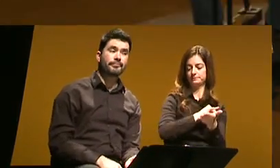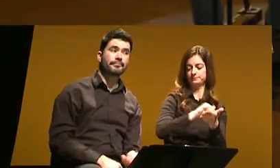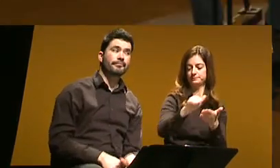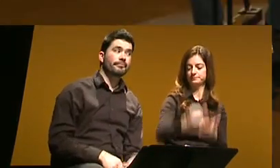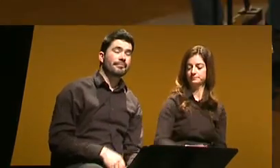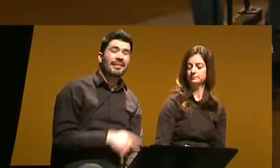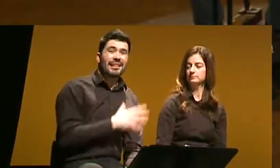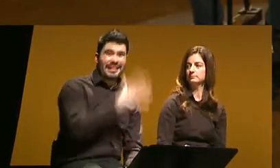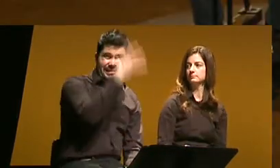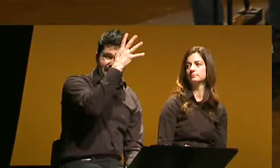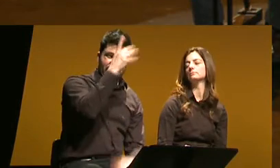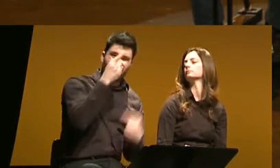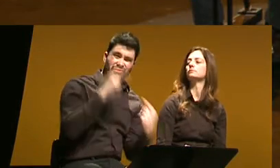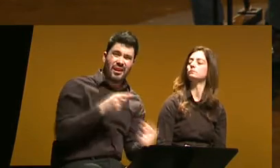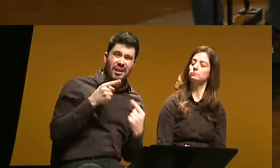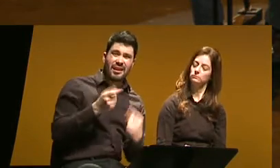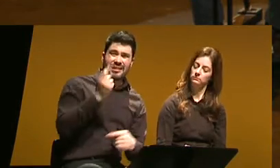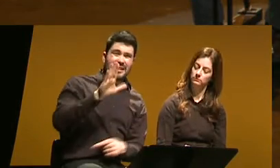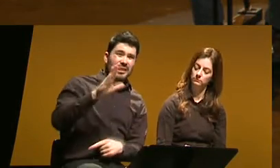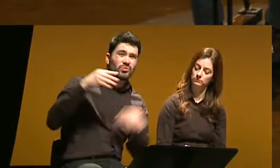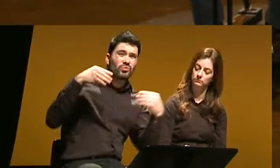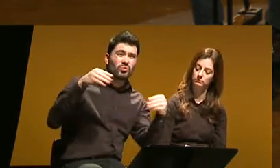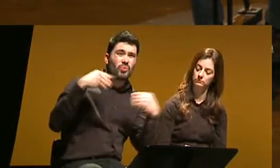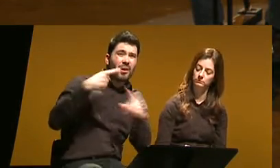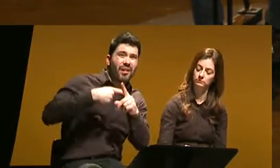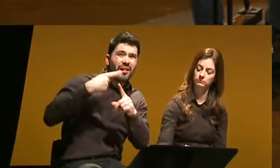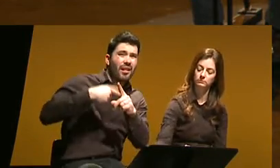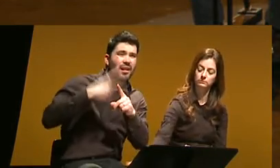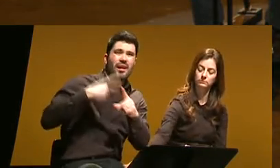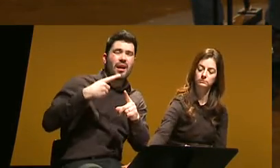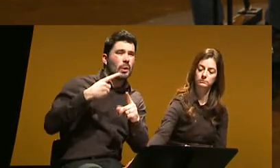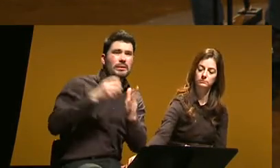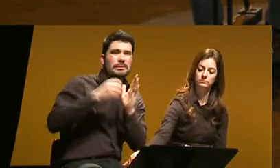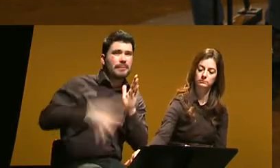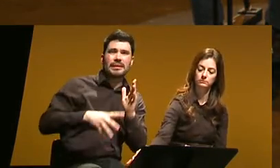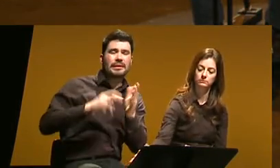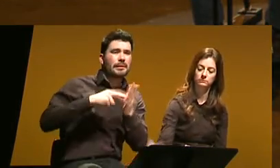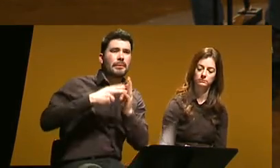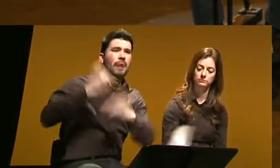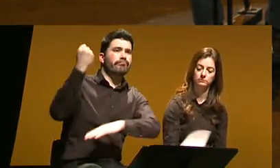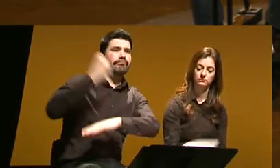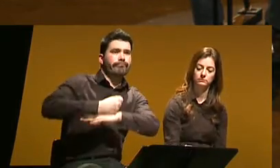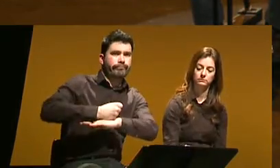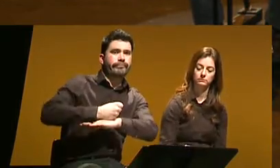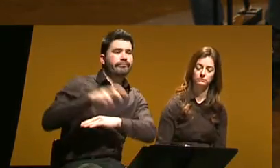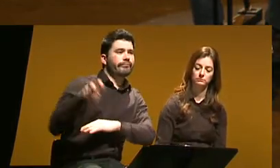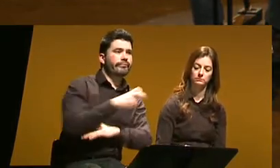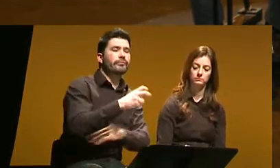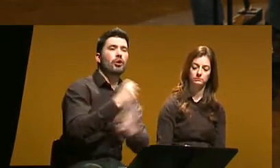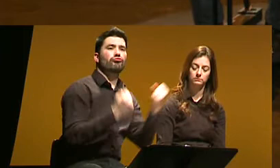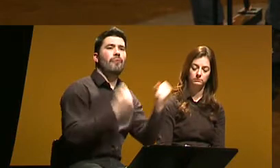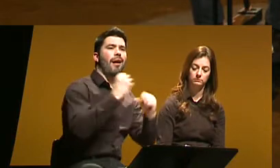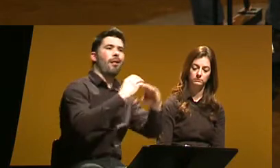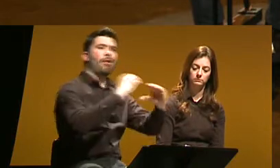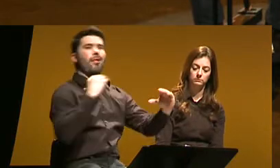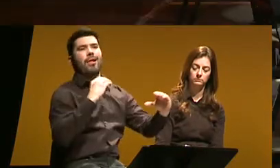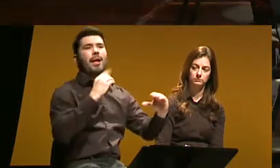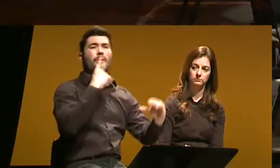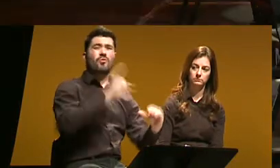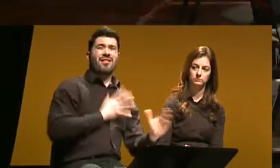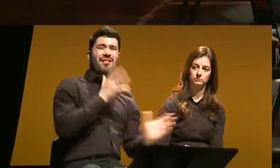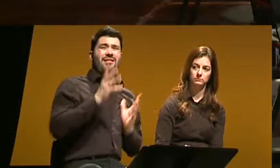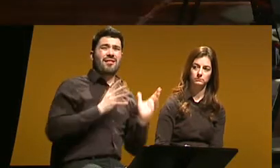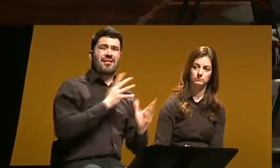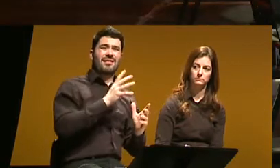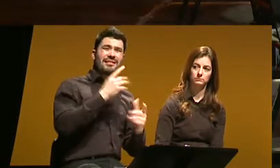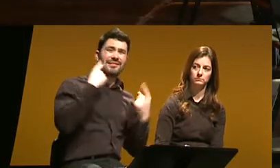struggling. The rent for his 99-cent store is just too high. He loses the store and starts driving a limo. He has a lot of high-end clients. Jennifer